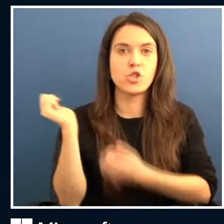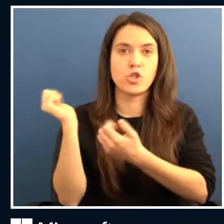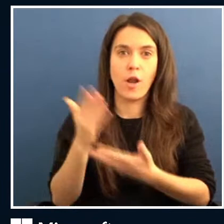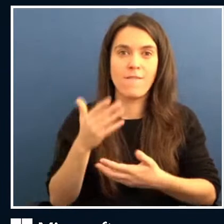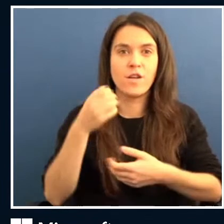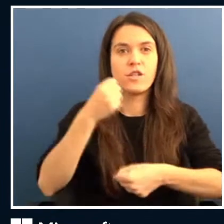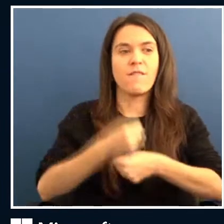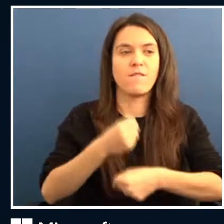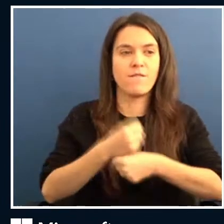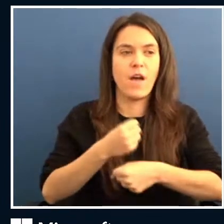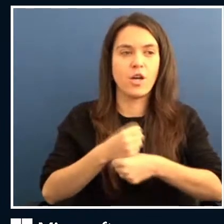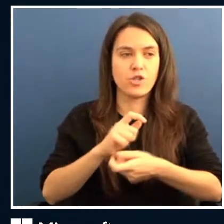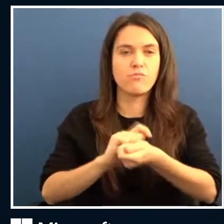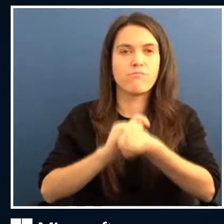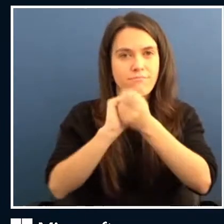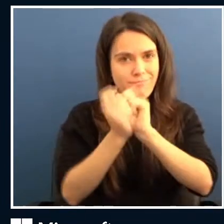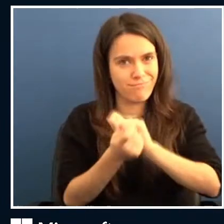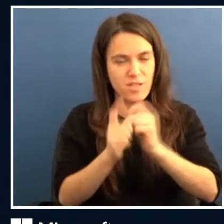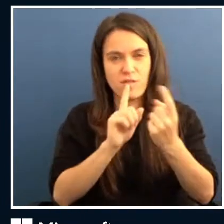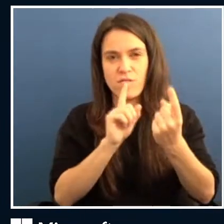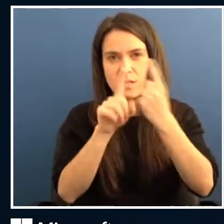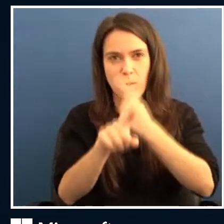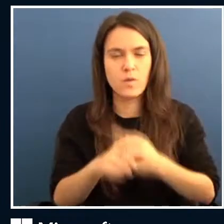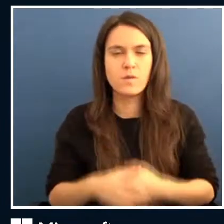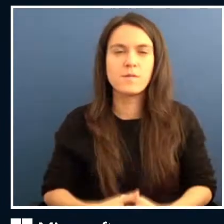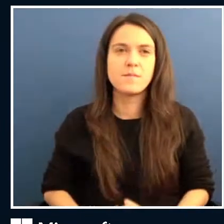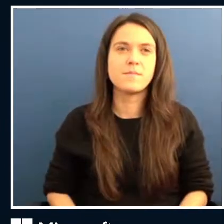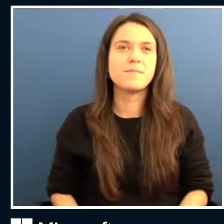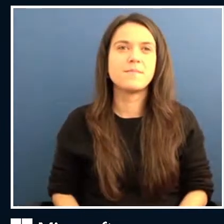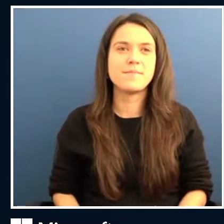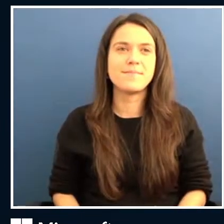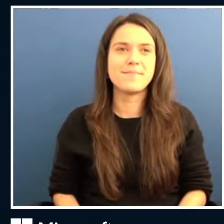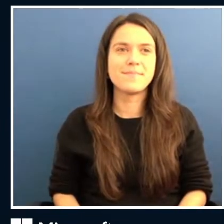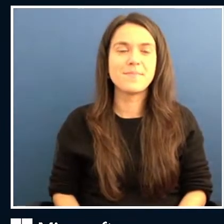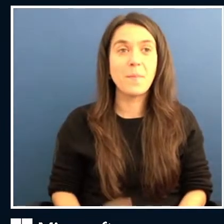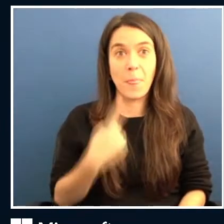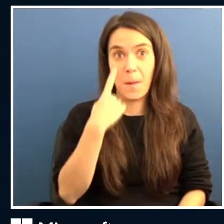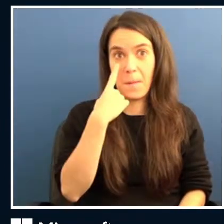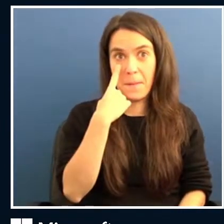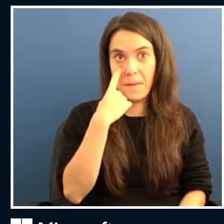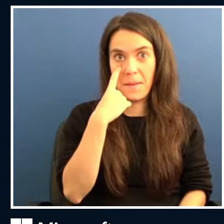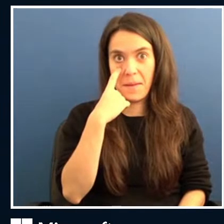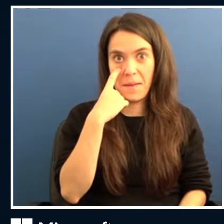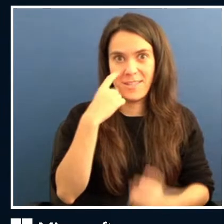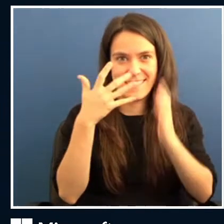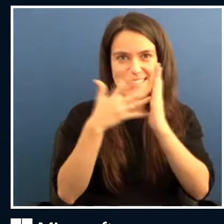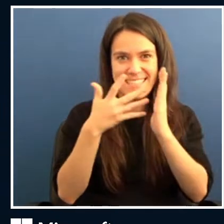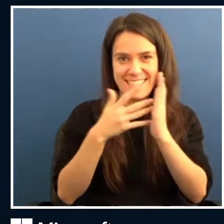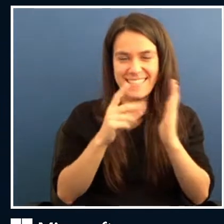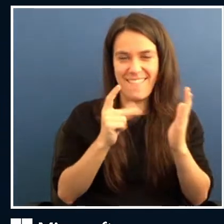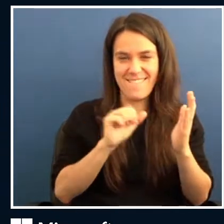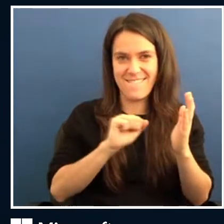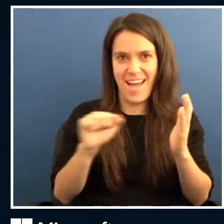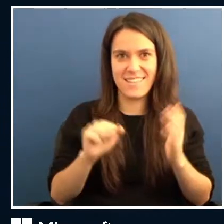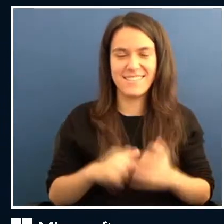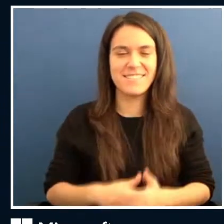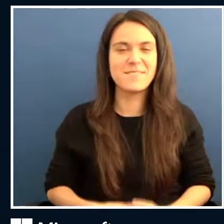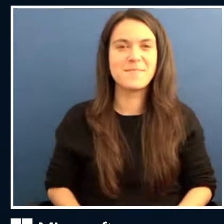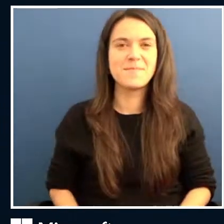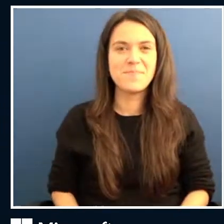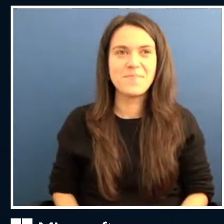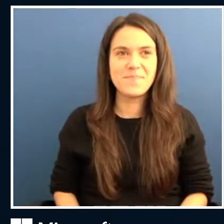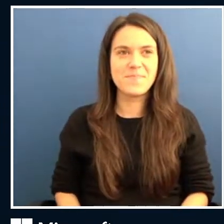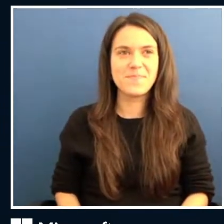a response. So let's test this out really quickly. What we're going to do is we're going to add